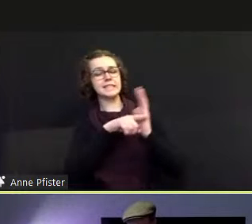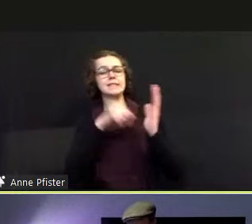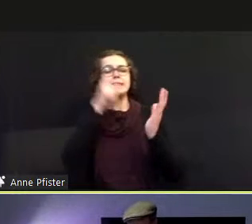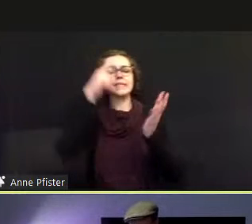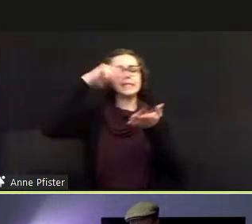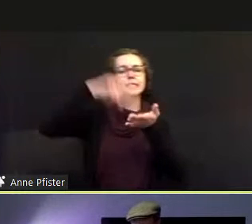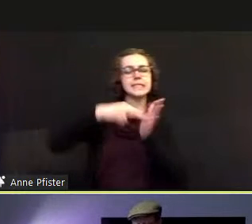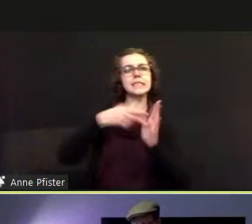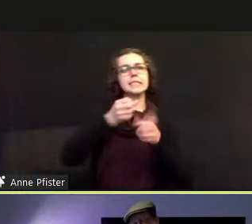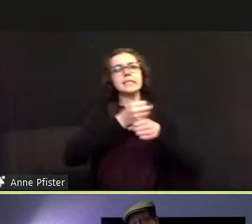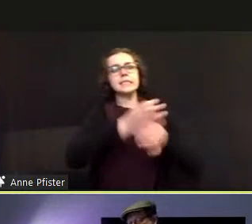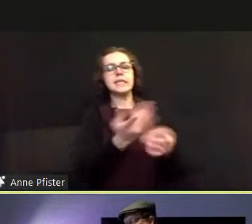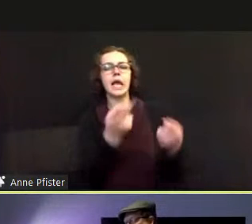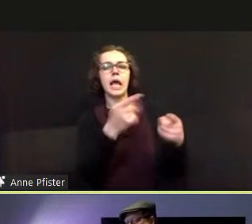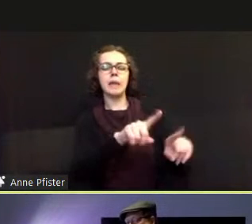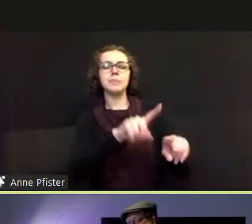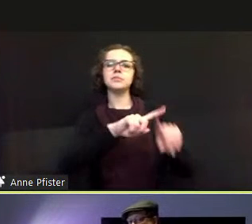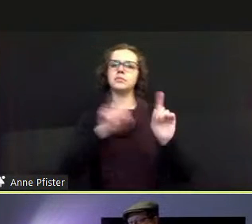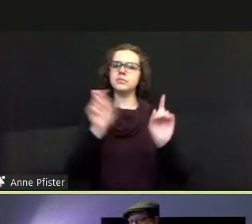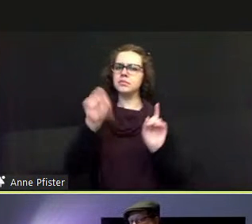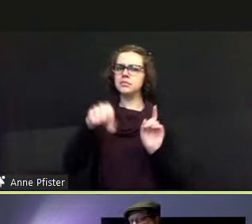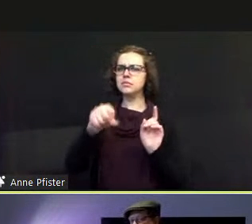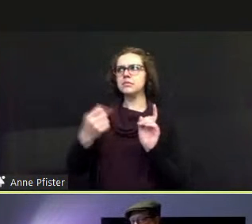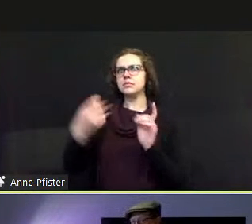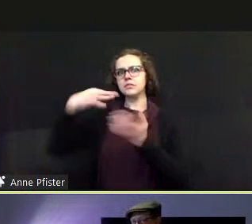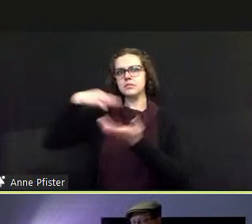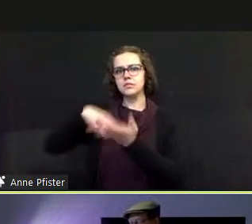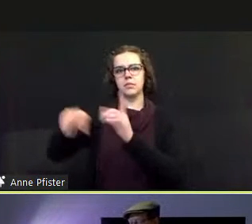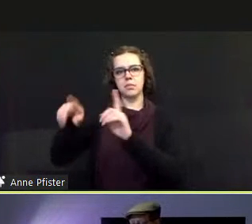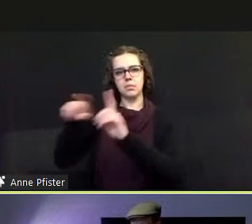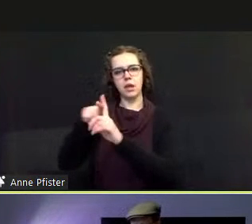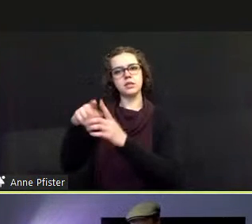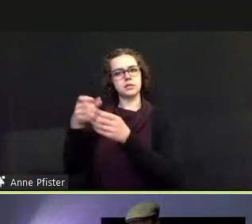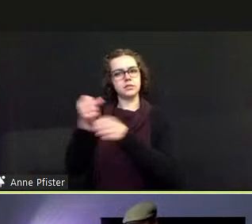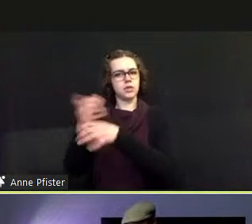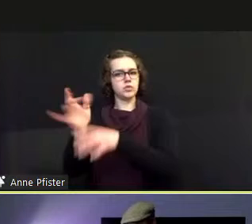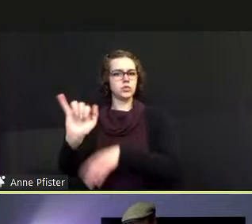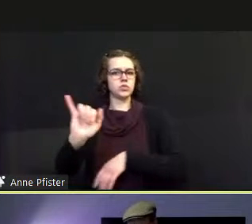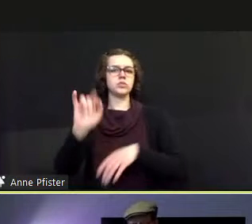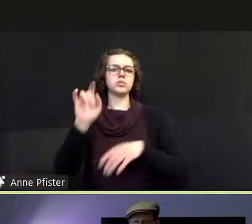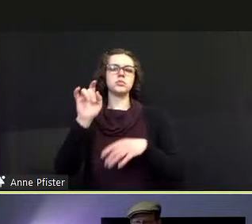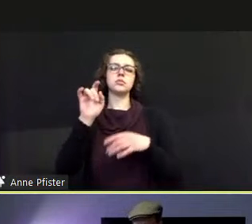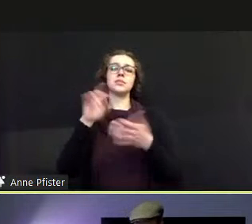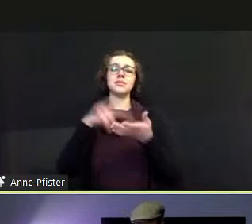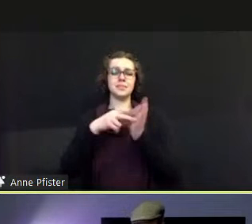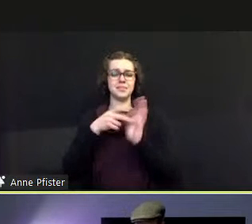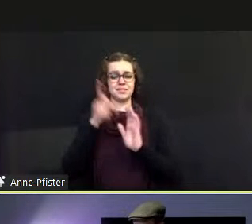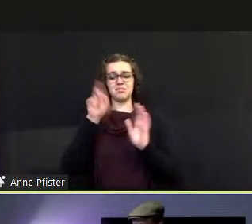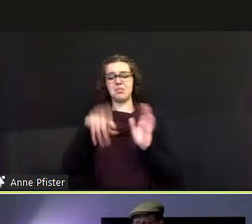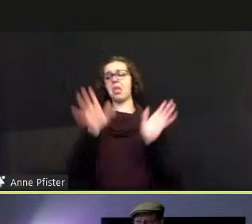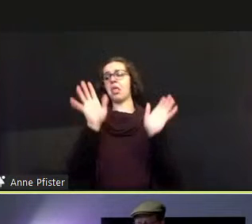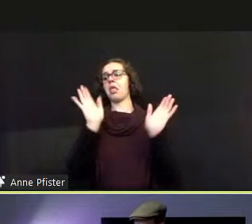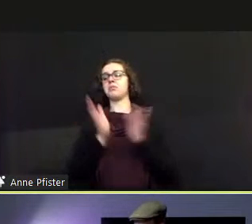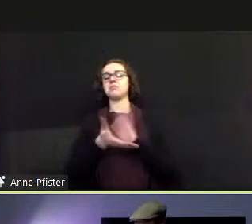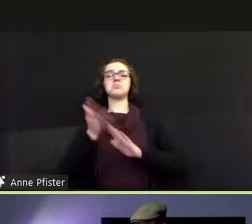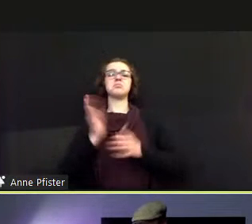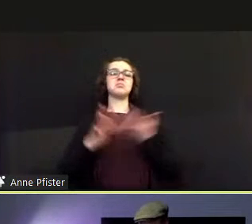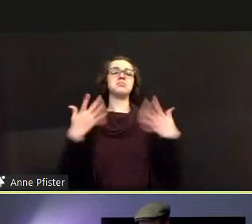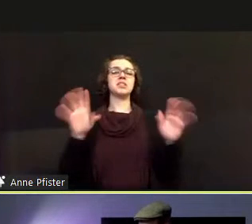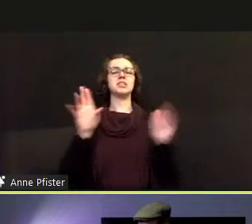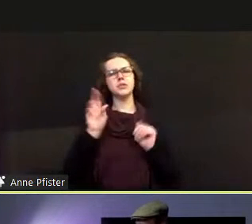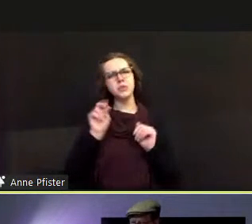intended consequences. And so that will keep perpetuating. Doesn't mean we should keep working on it, making it richer. Thank